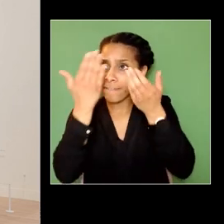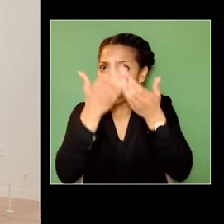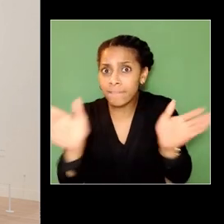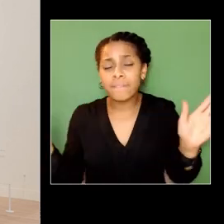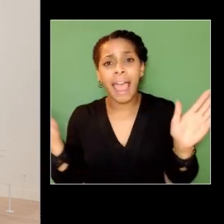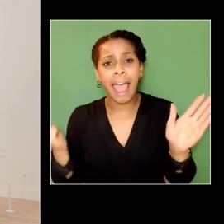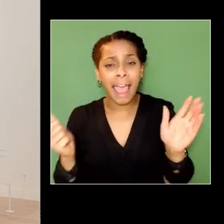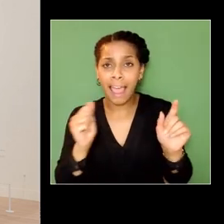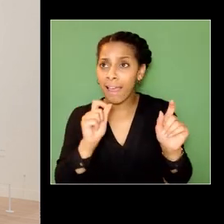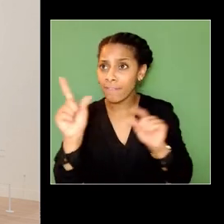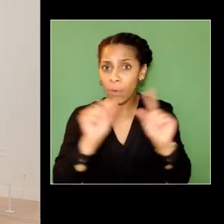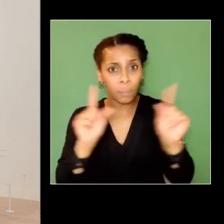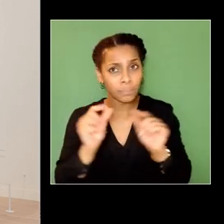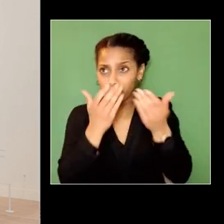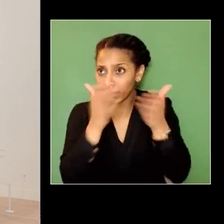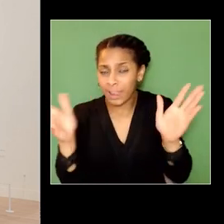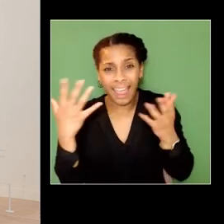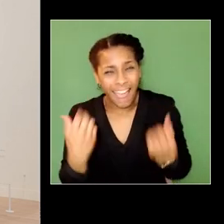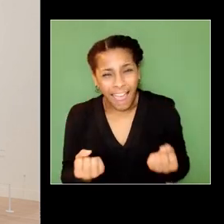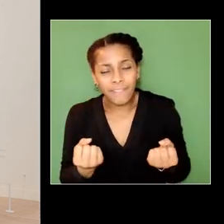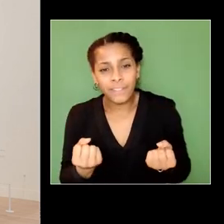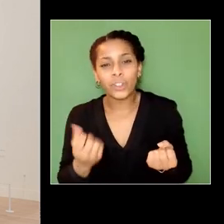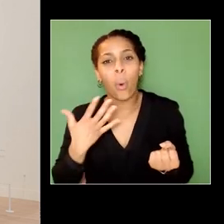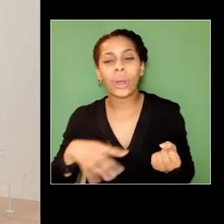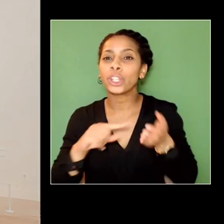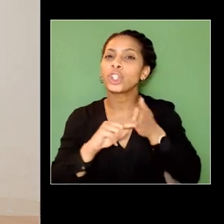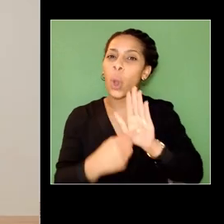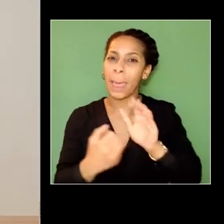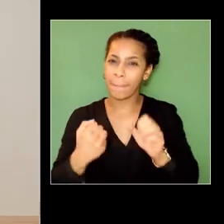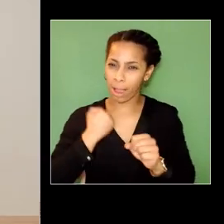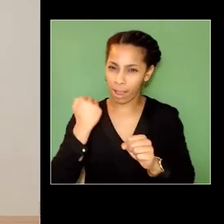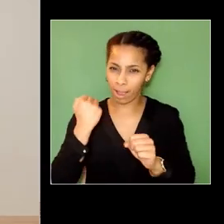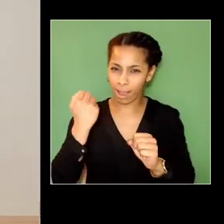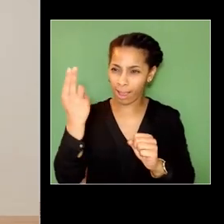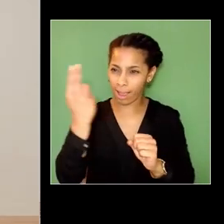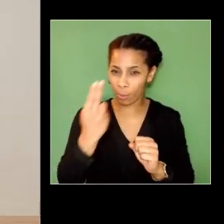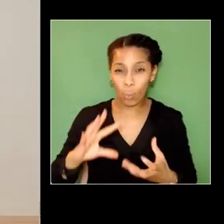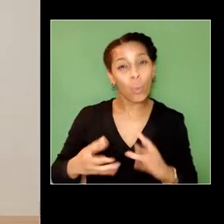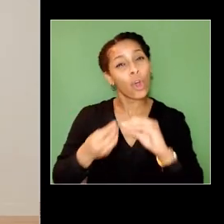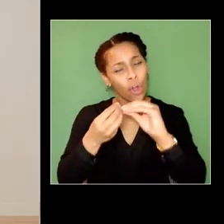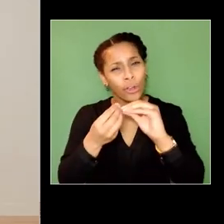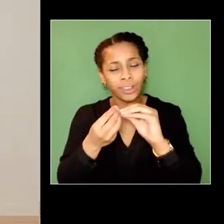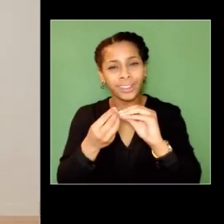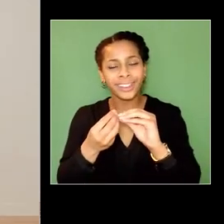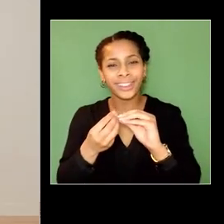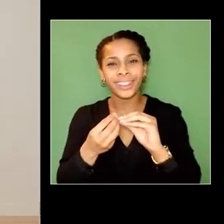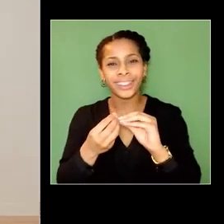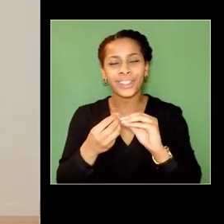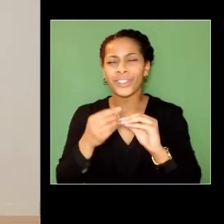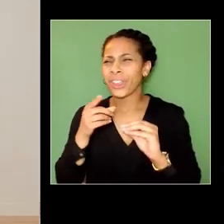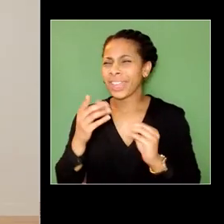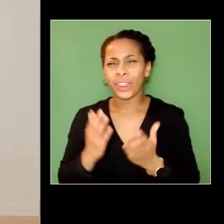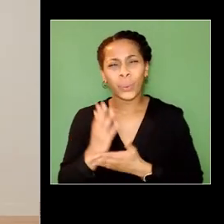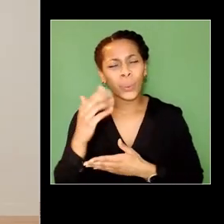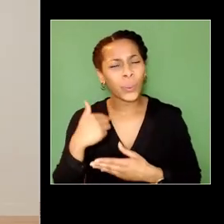So I always wanted that to be clear in the work. And I think that was the thing that I found very difficult a lot of the time about art school,